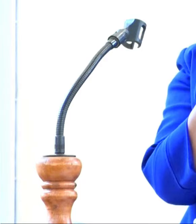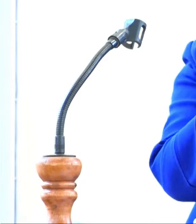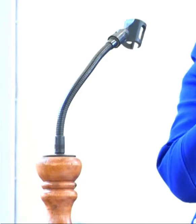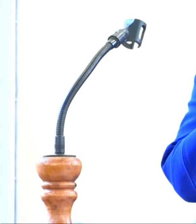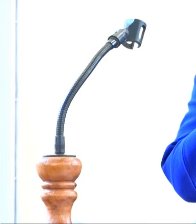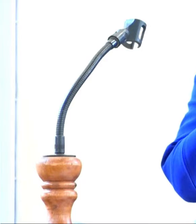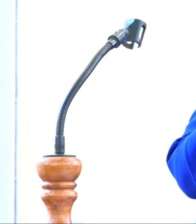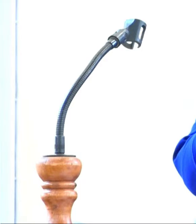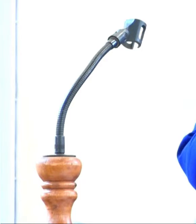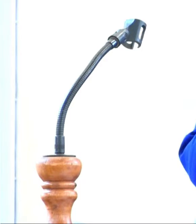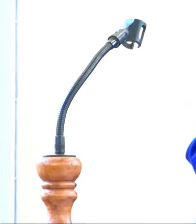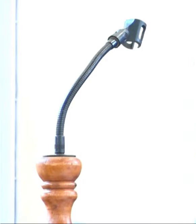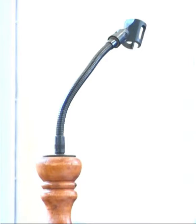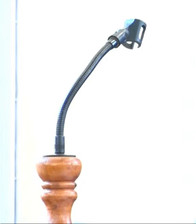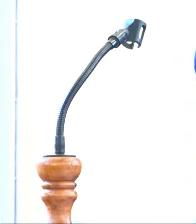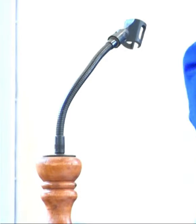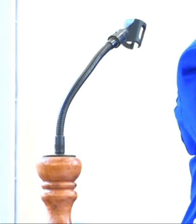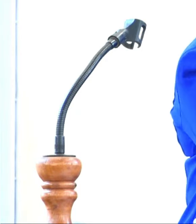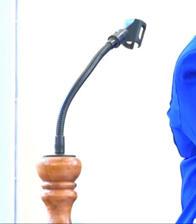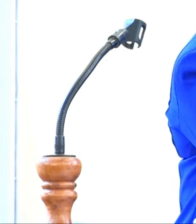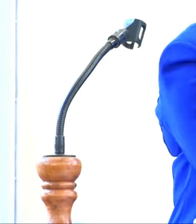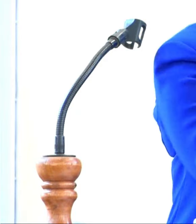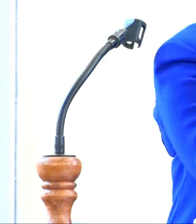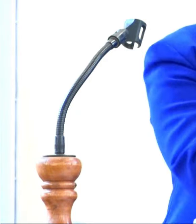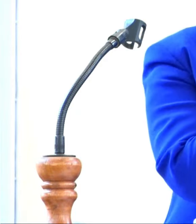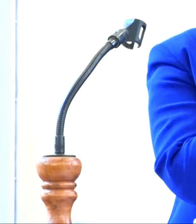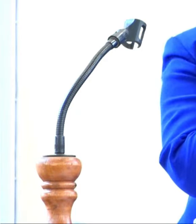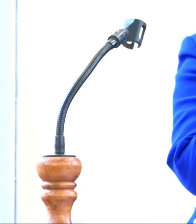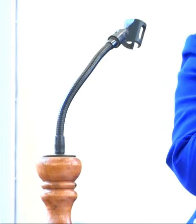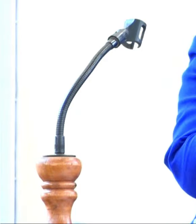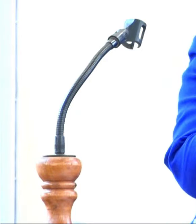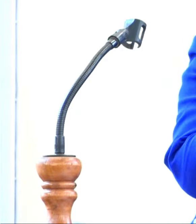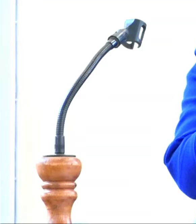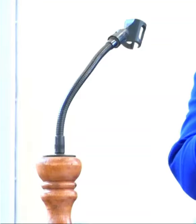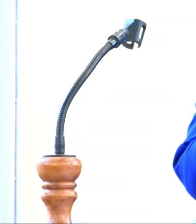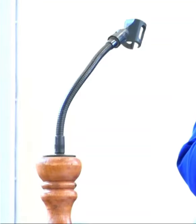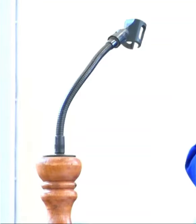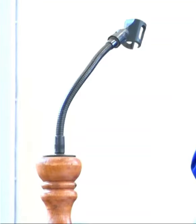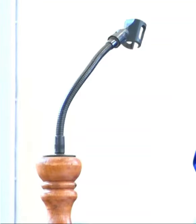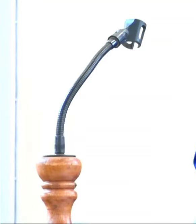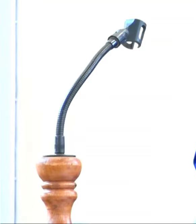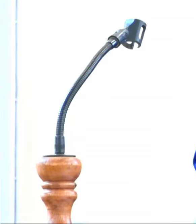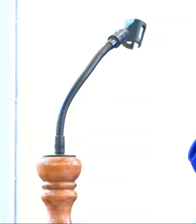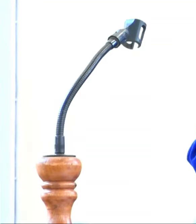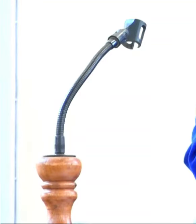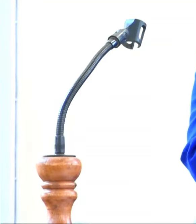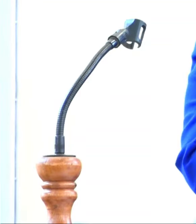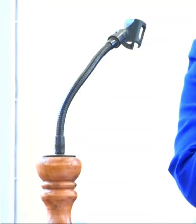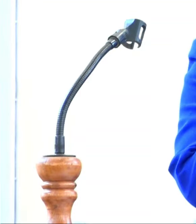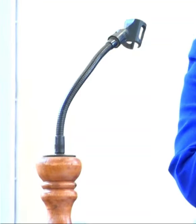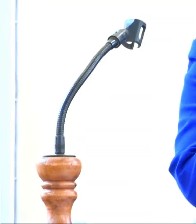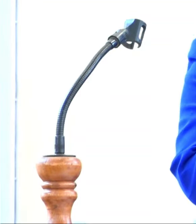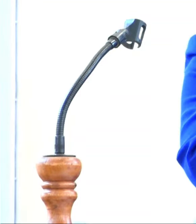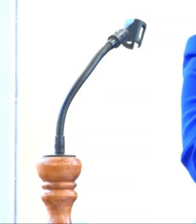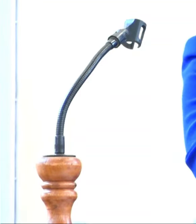made me who I am, the elders, the members, and I can never forget the role that you as a